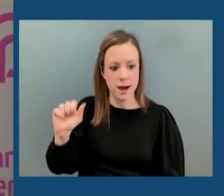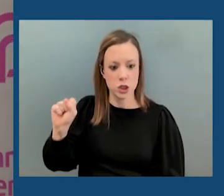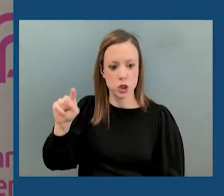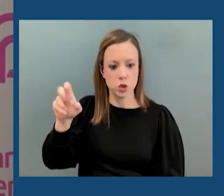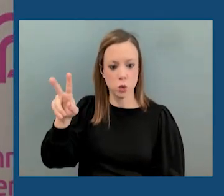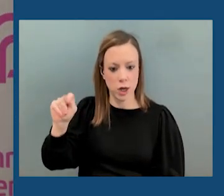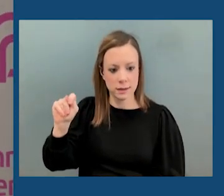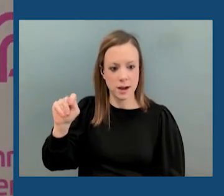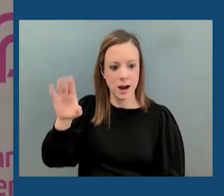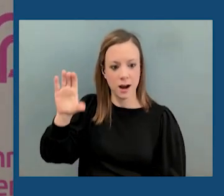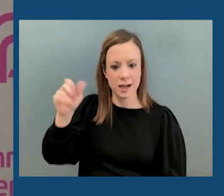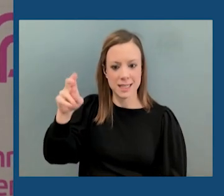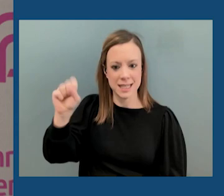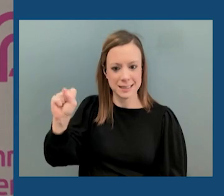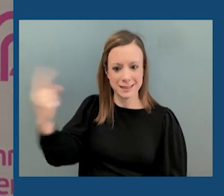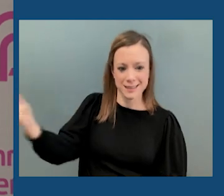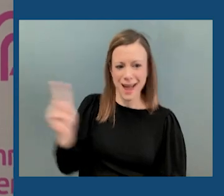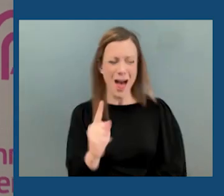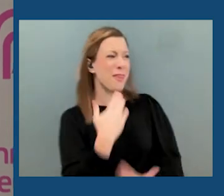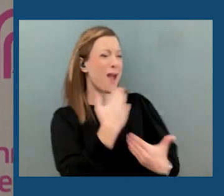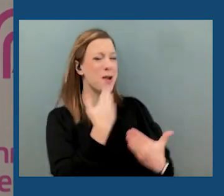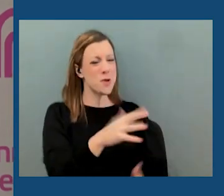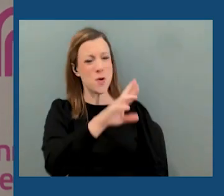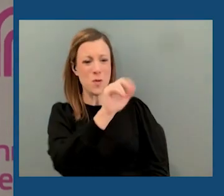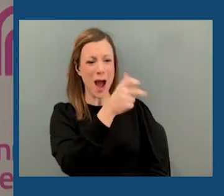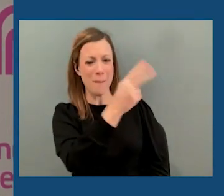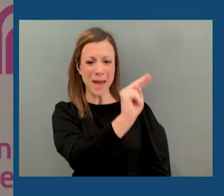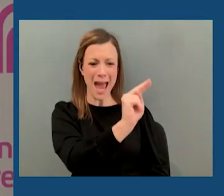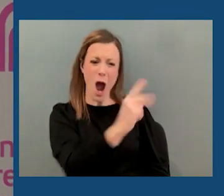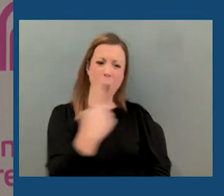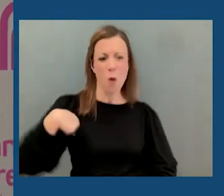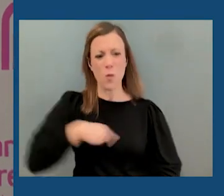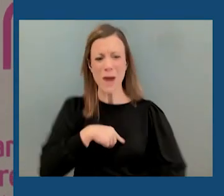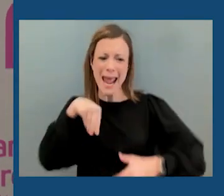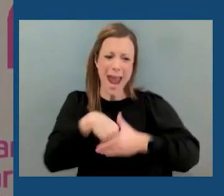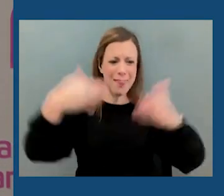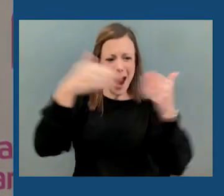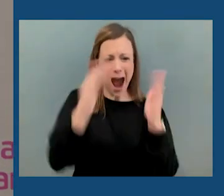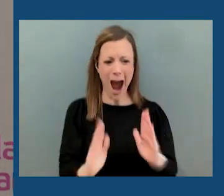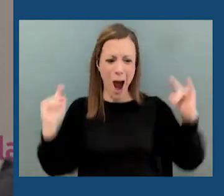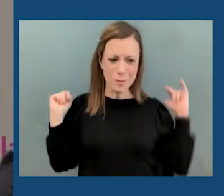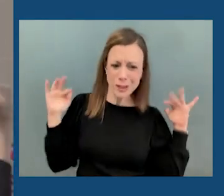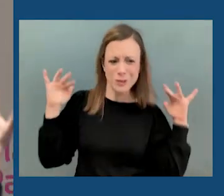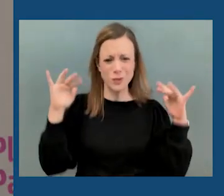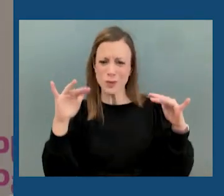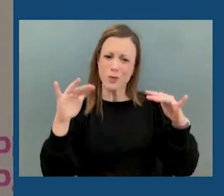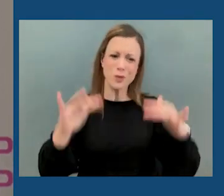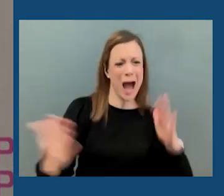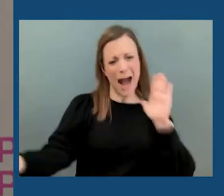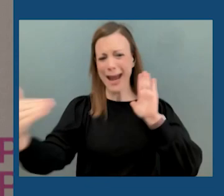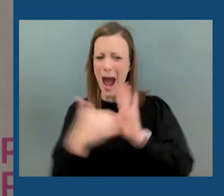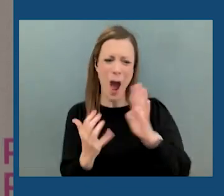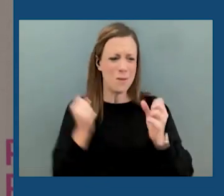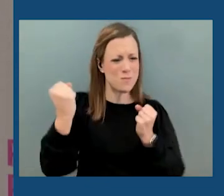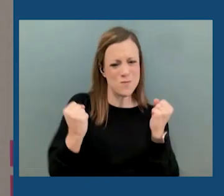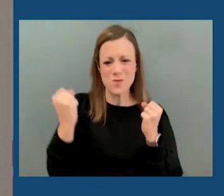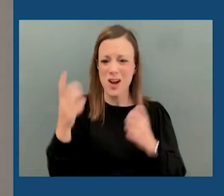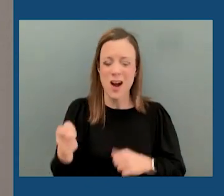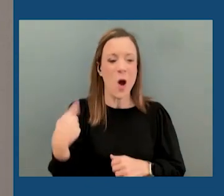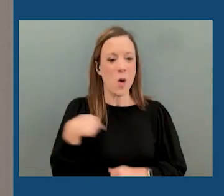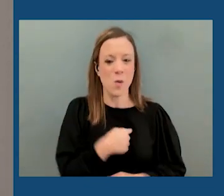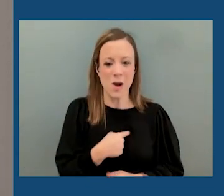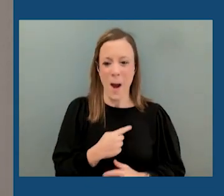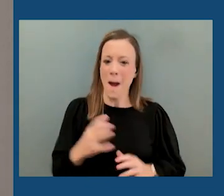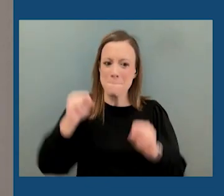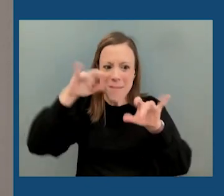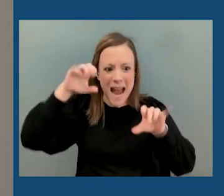Thank you, Robin. Are we in the house? Here we go again. It's amazing to